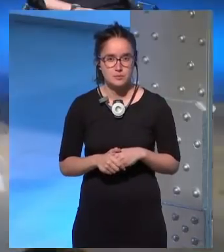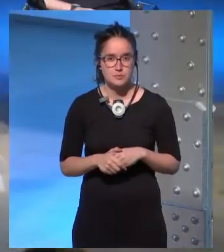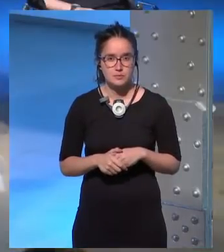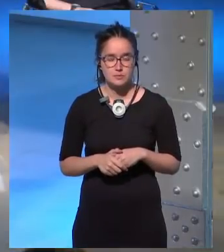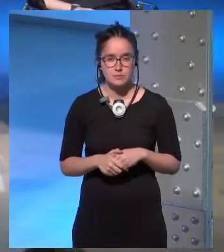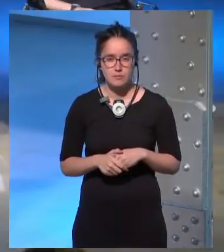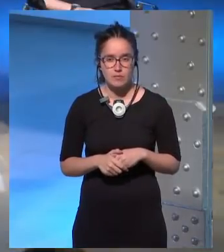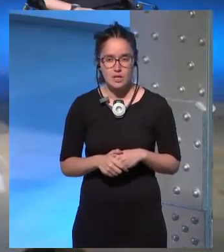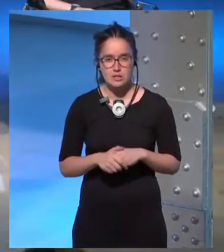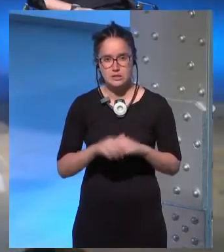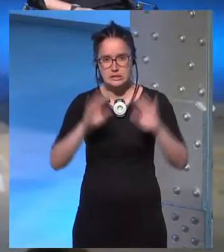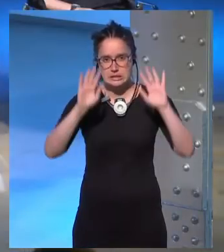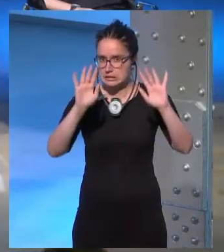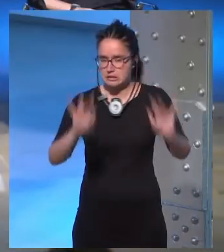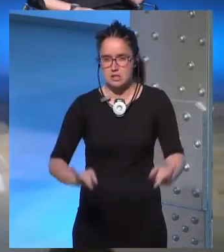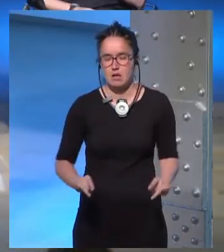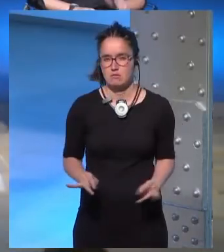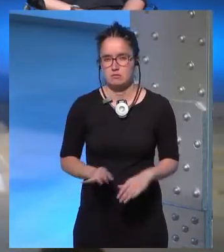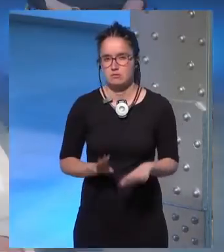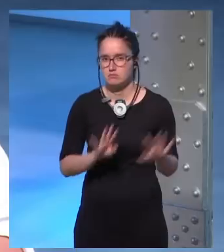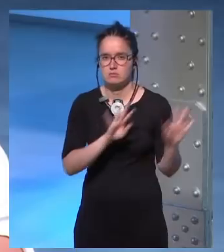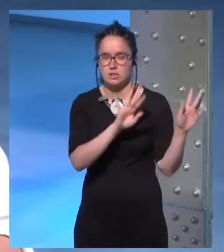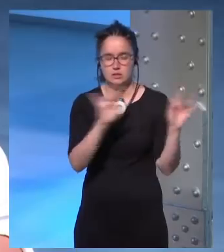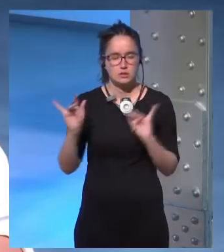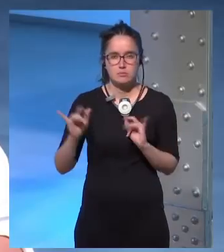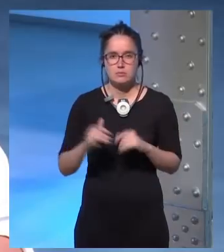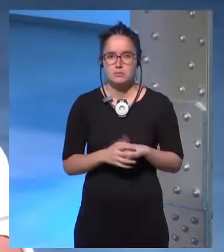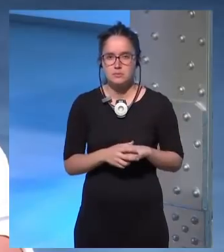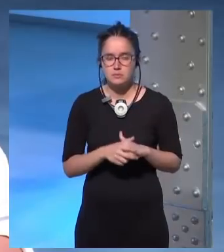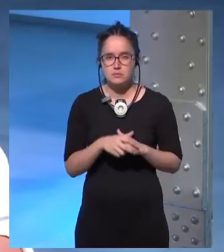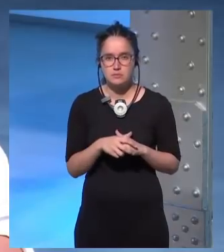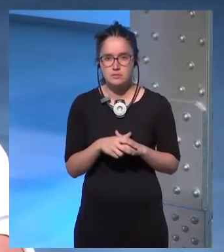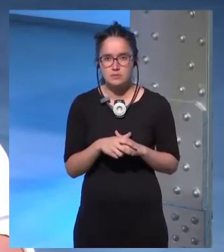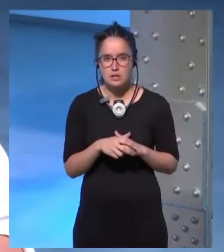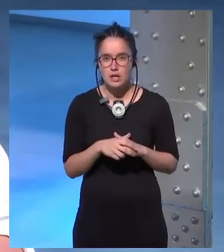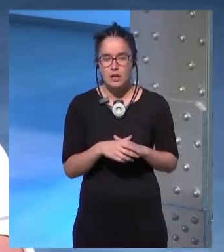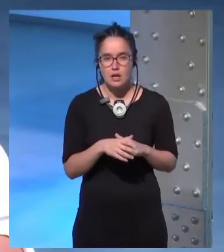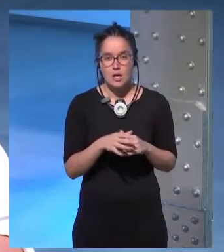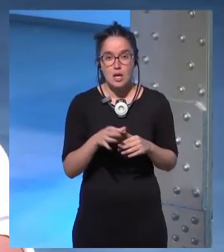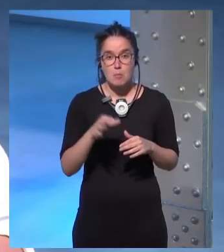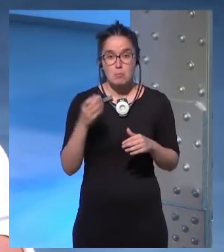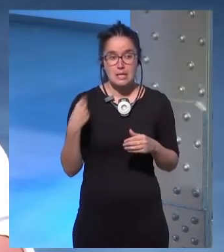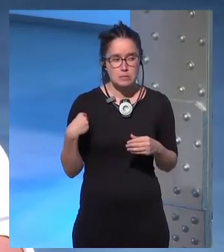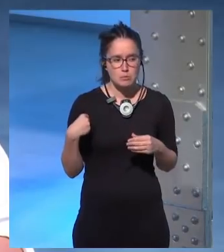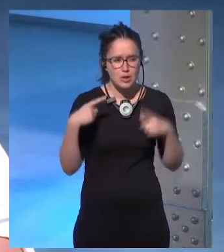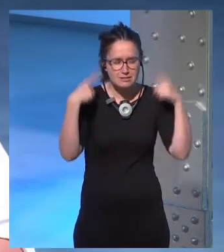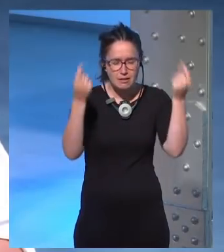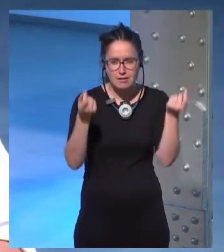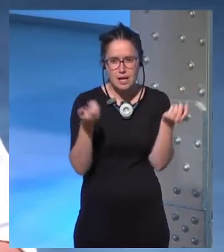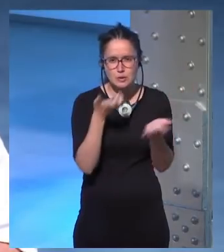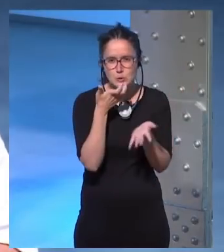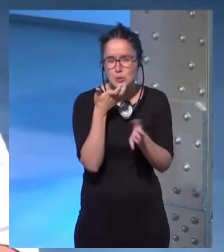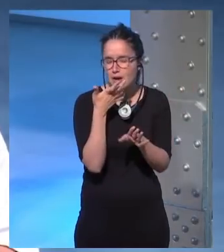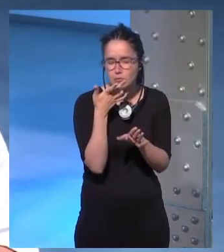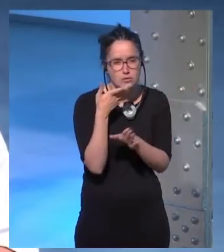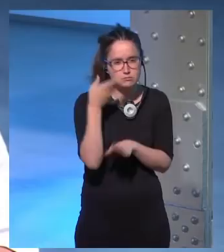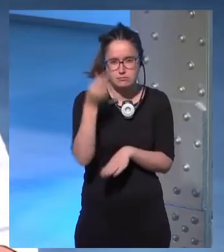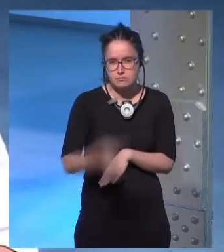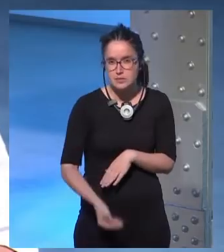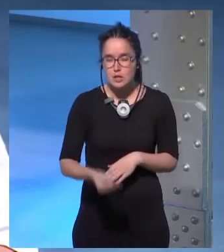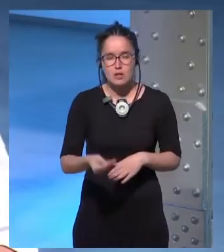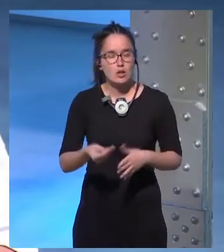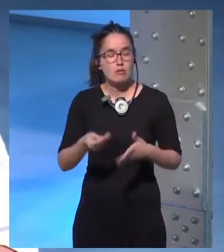this? Yes, Star Trek is a really great example of that. It gives us this hope for this idea